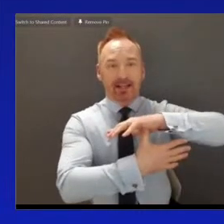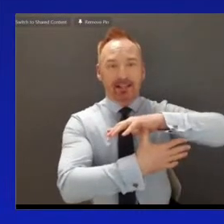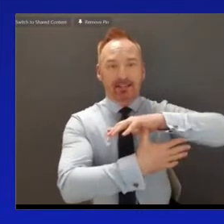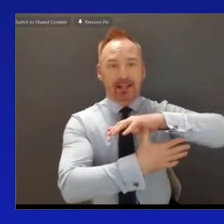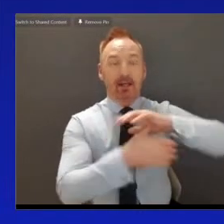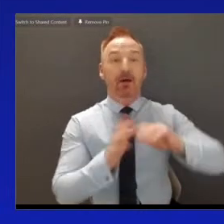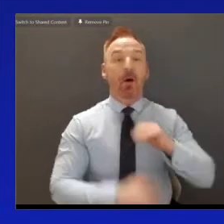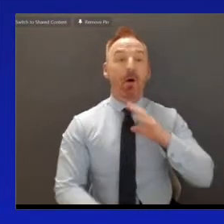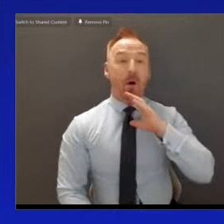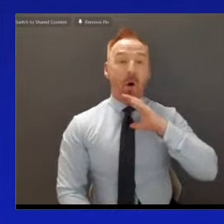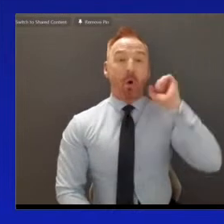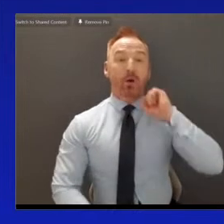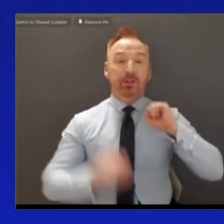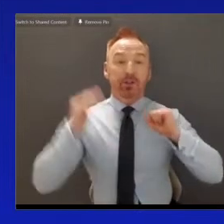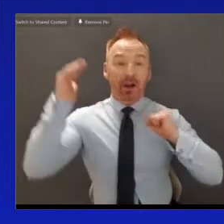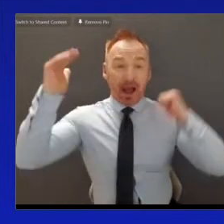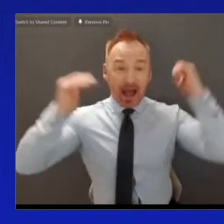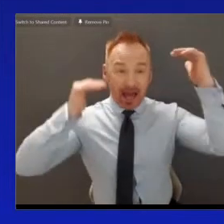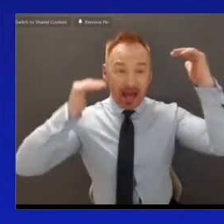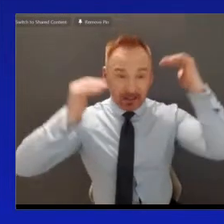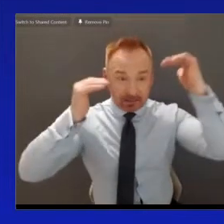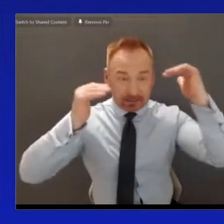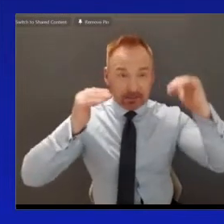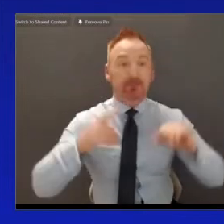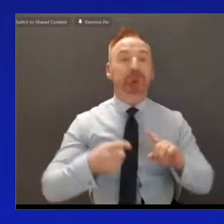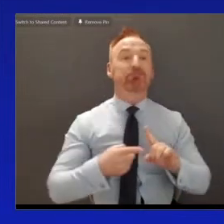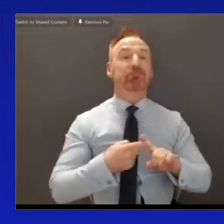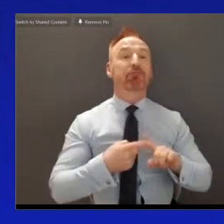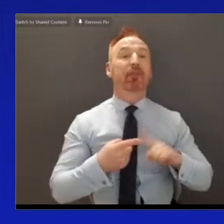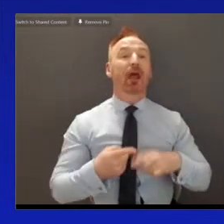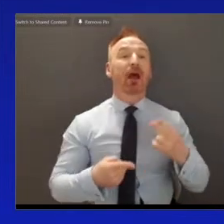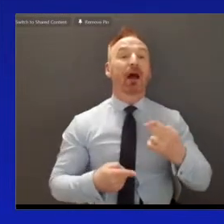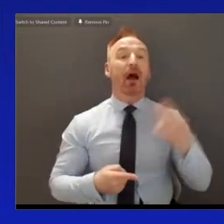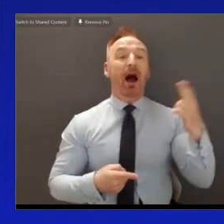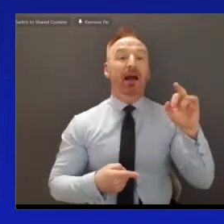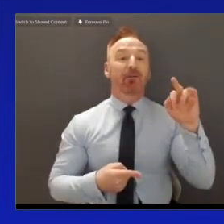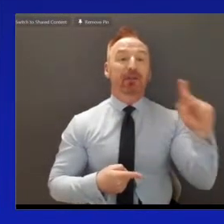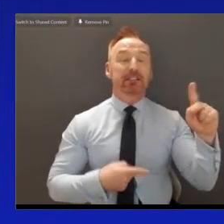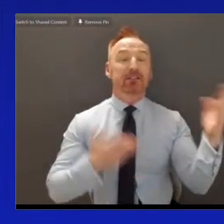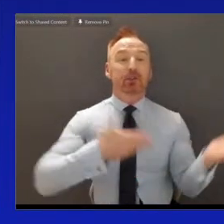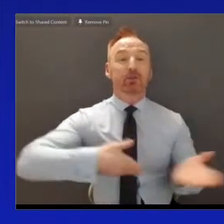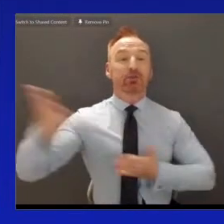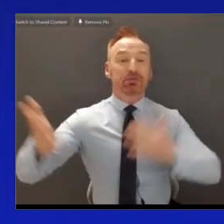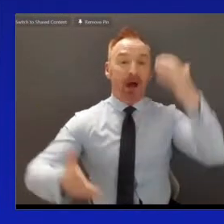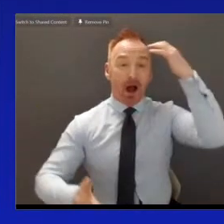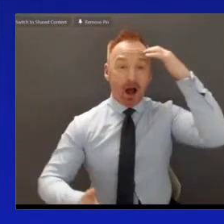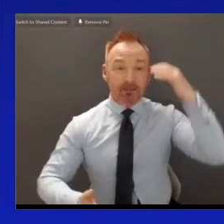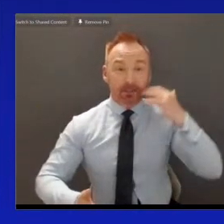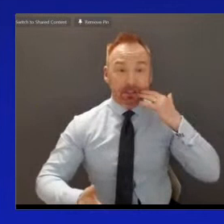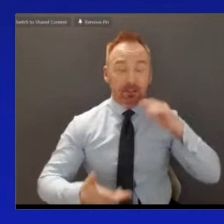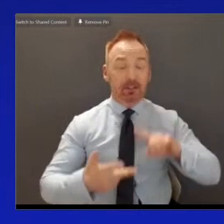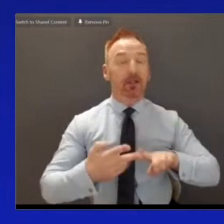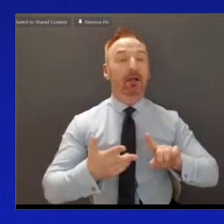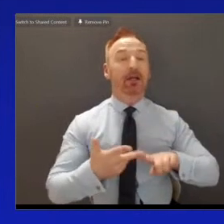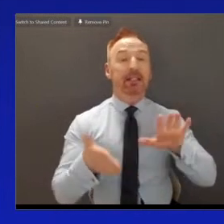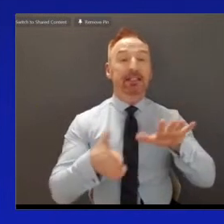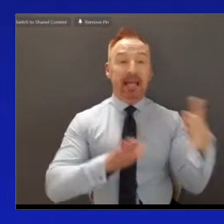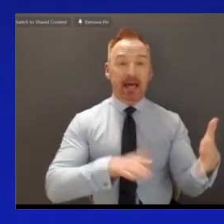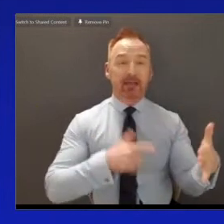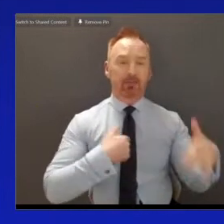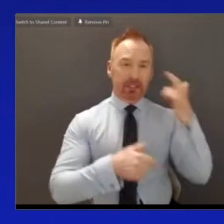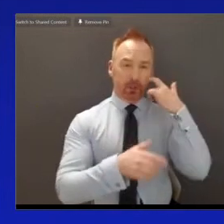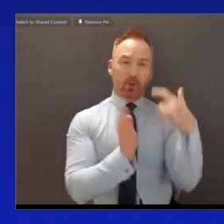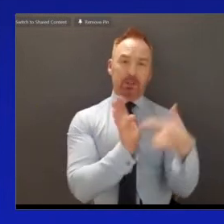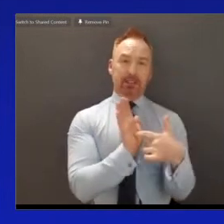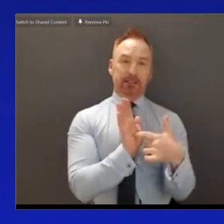adults. Again, greatest risk of hospitalization and death is certainly something that is recognized, and so